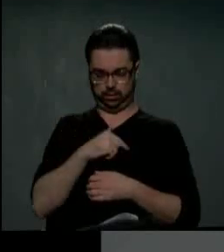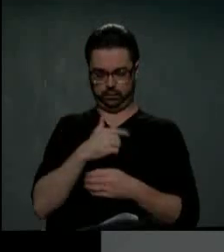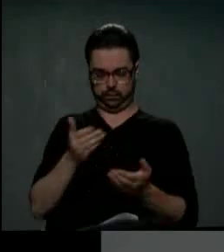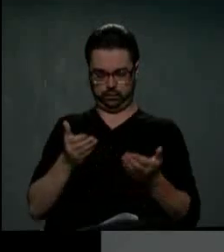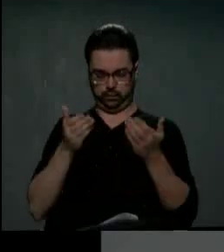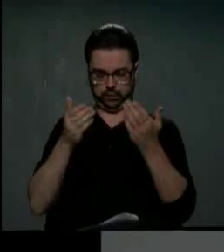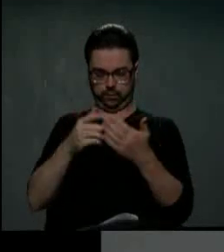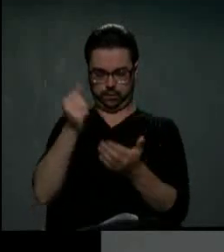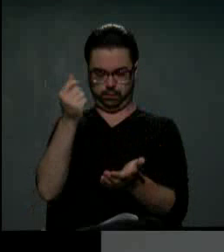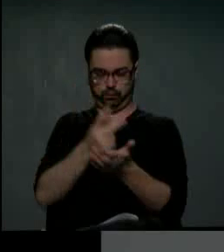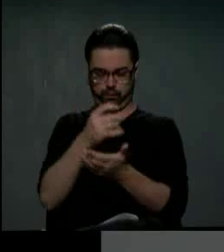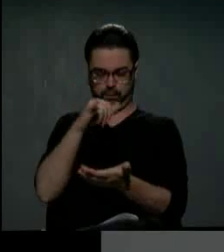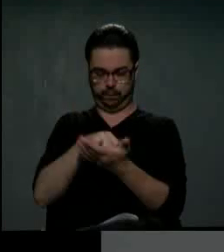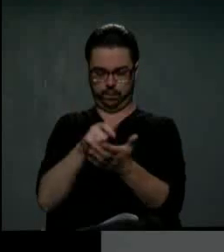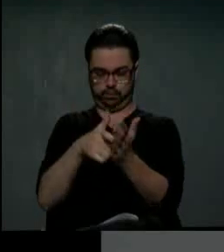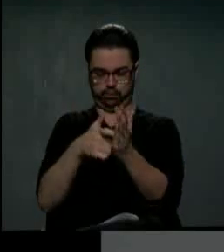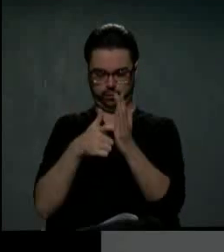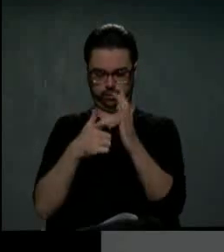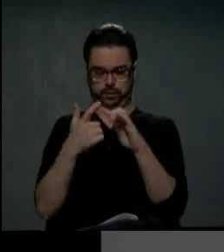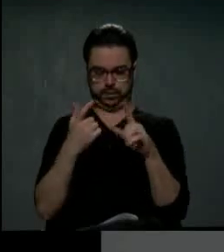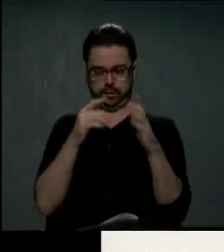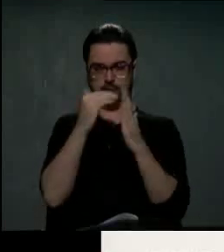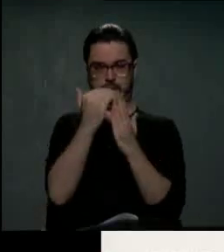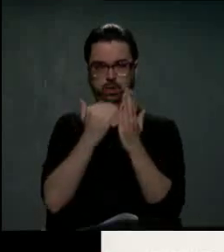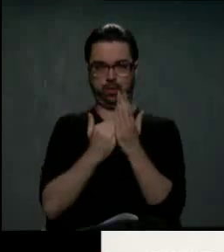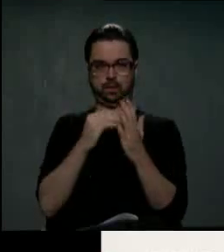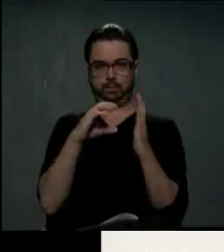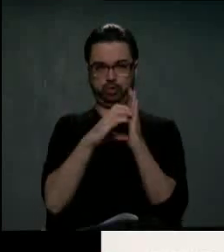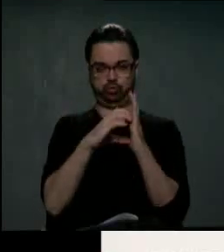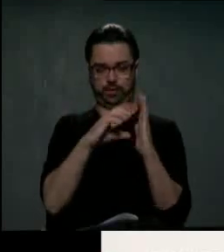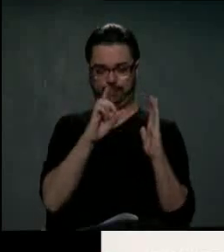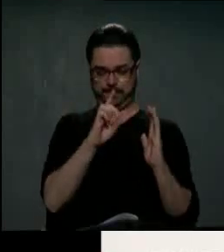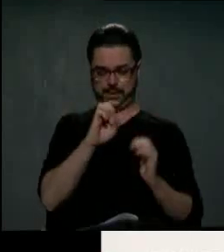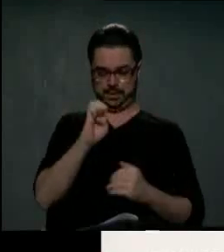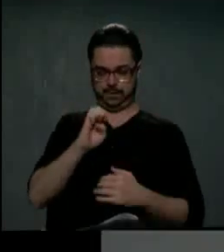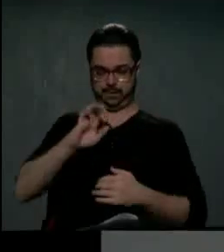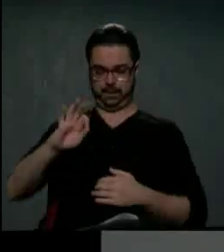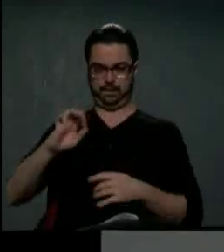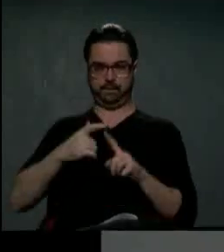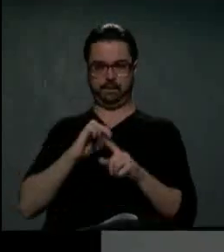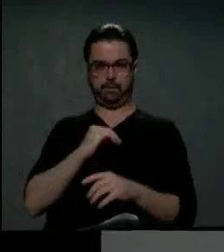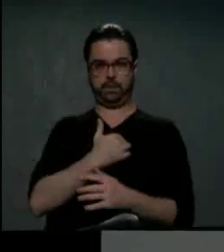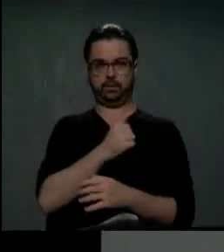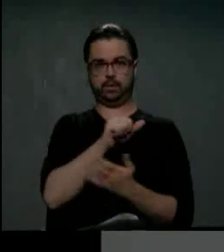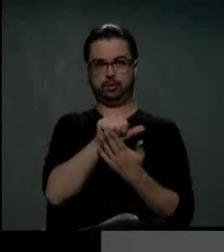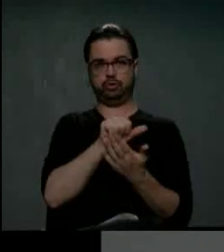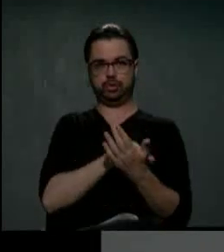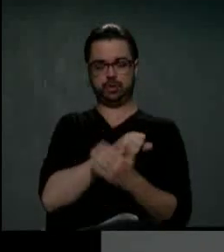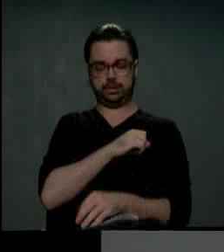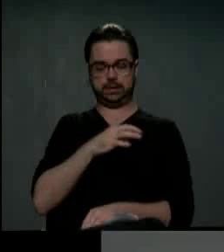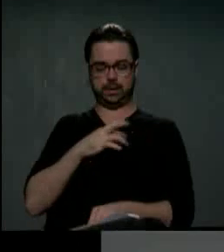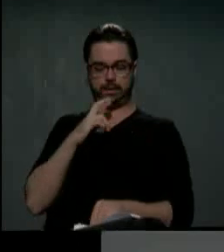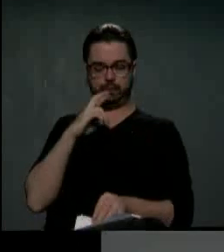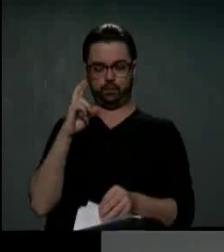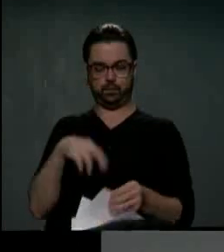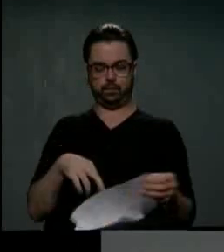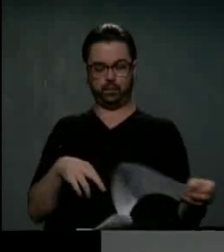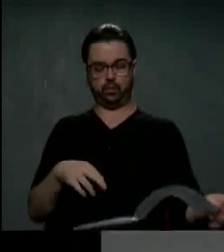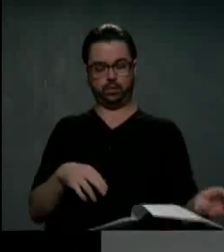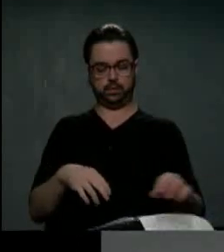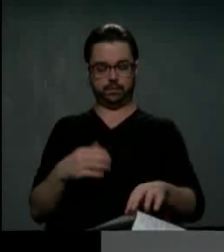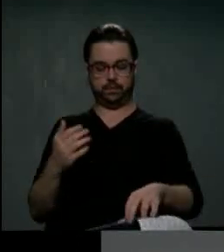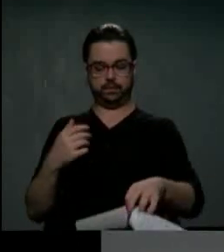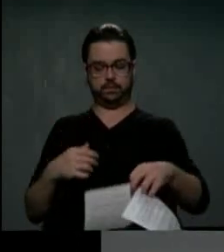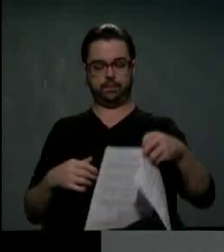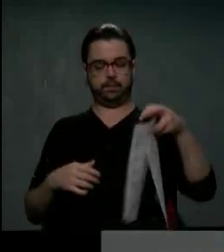and F of the agenda staff report. Item number 6, file number S-1820, Lumber 1, subdivision